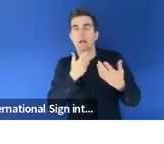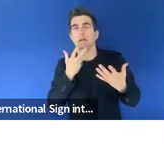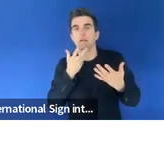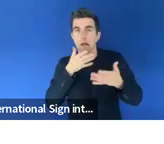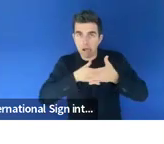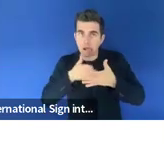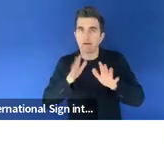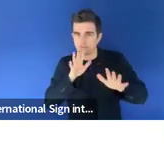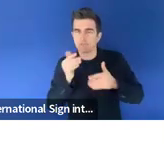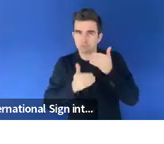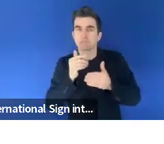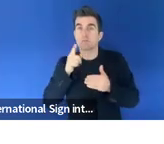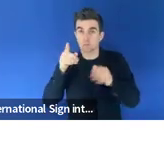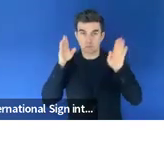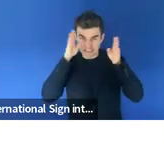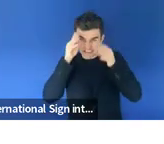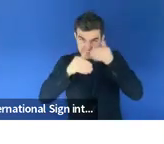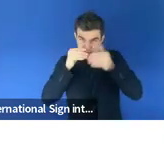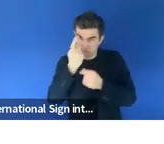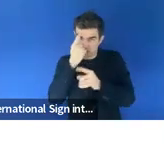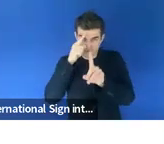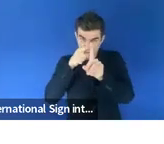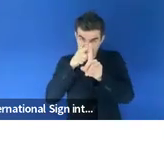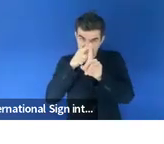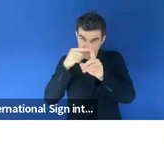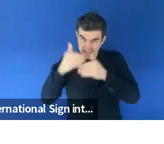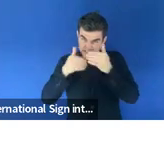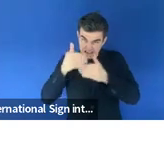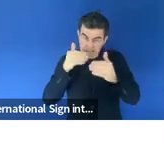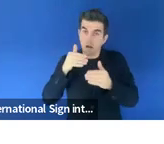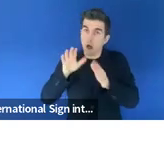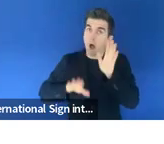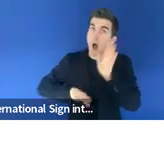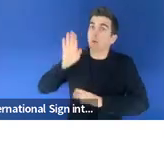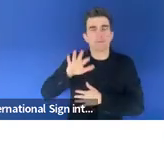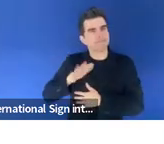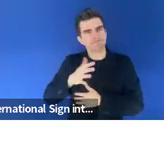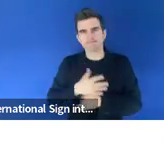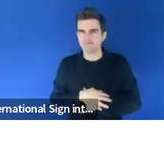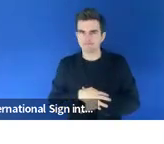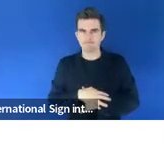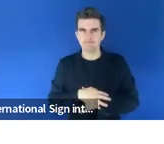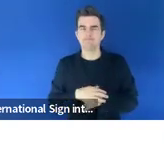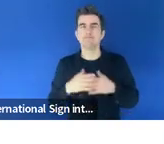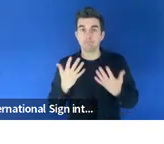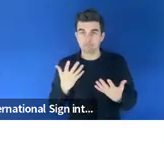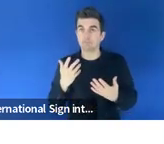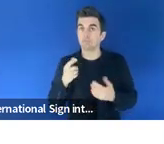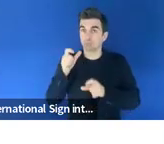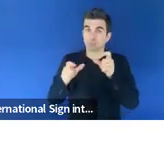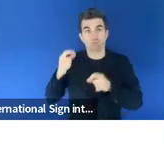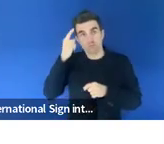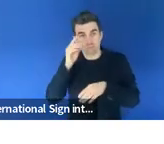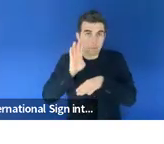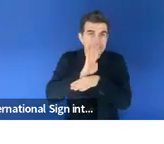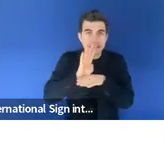you will not be successful. An entrepreneur, someone who's engaged in a startup or someone who started an initiative must